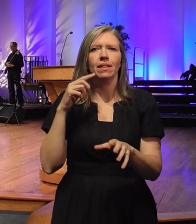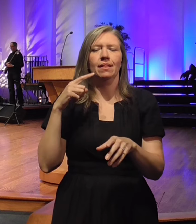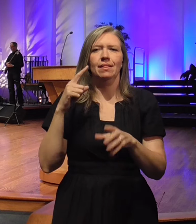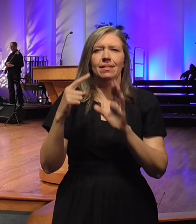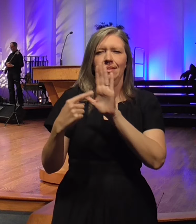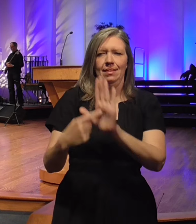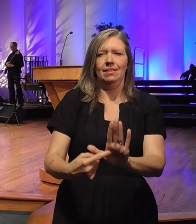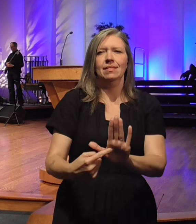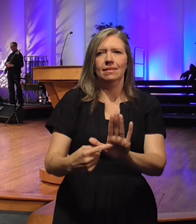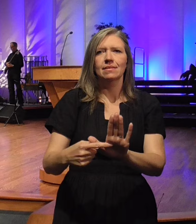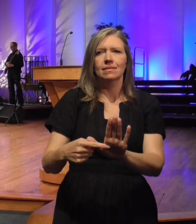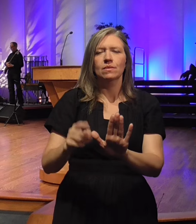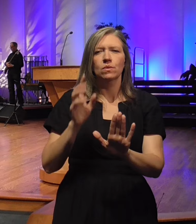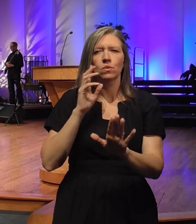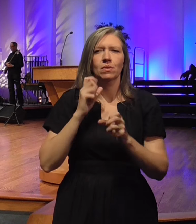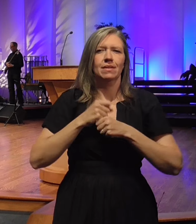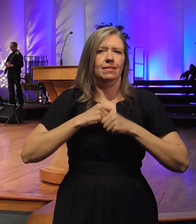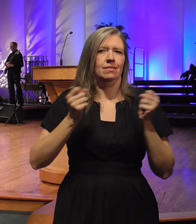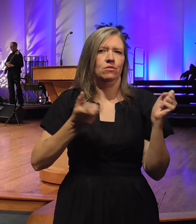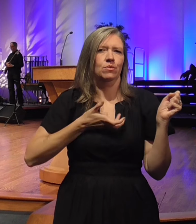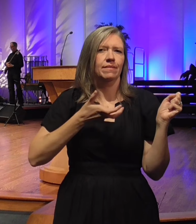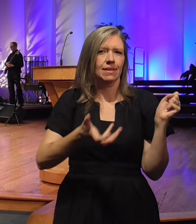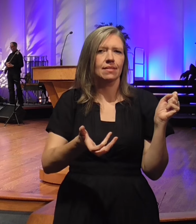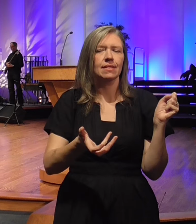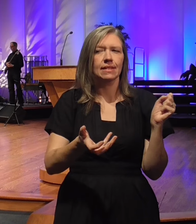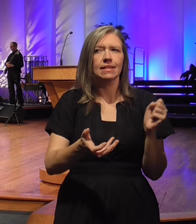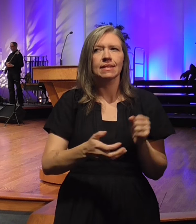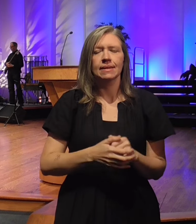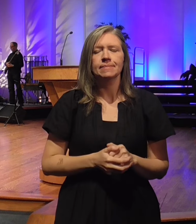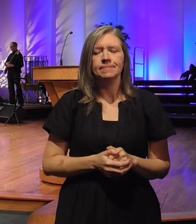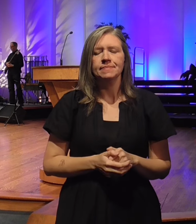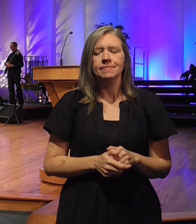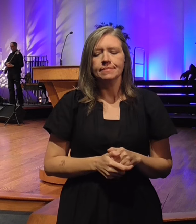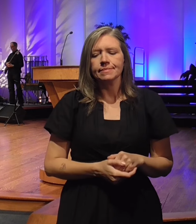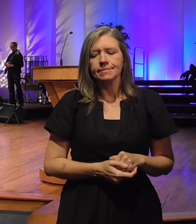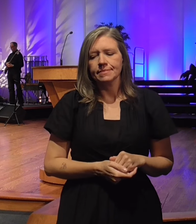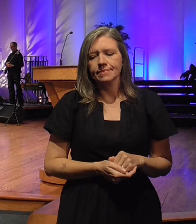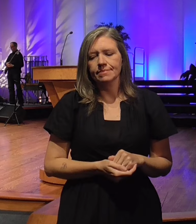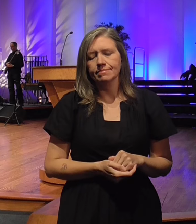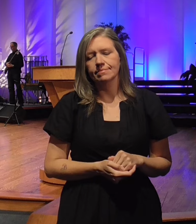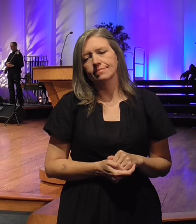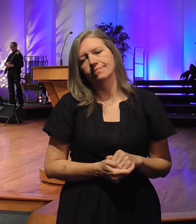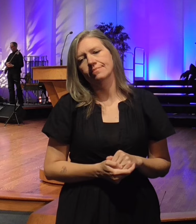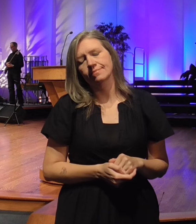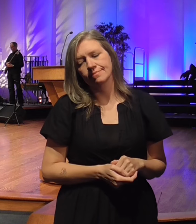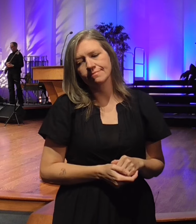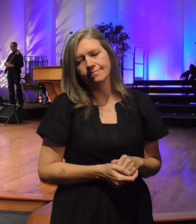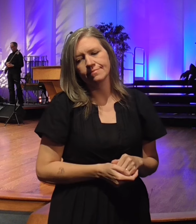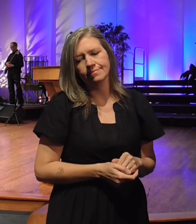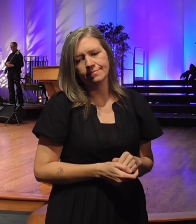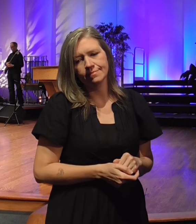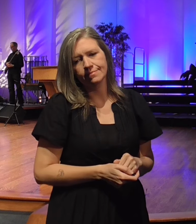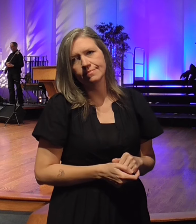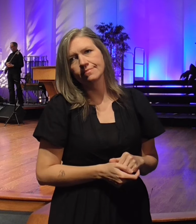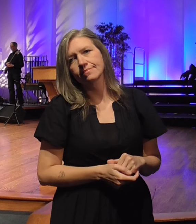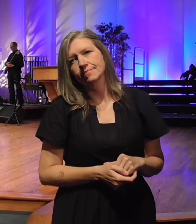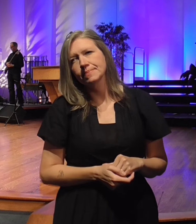that life is living through us and our greatness is being revealed.